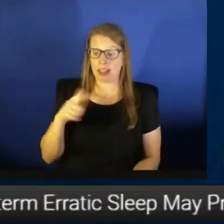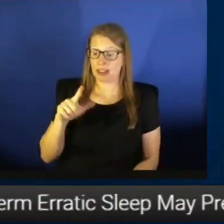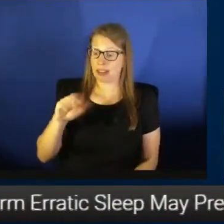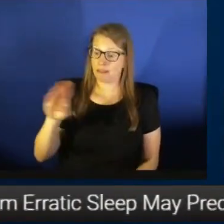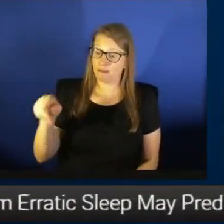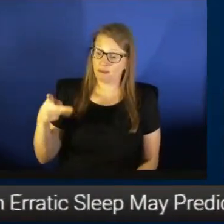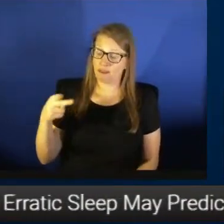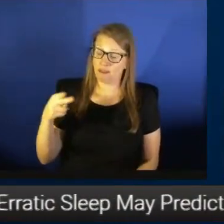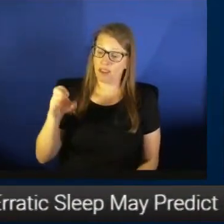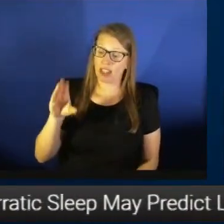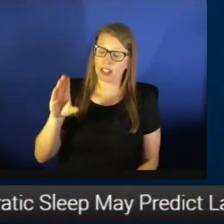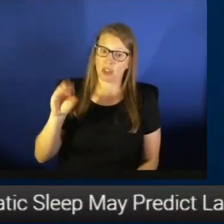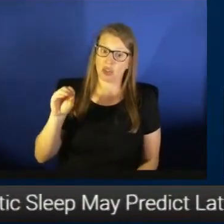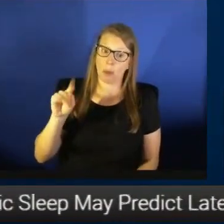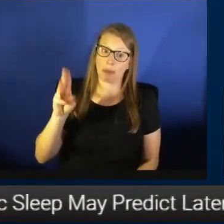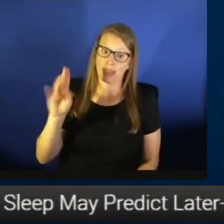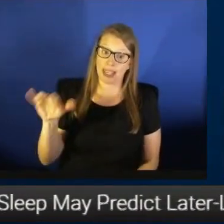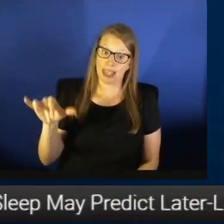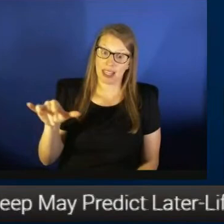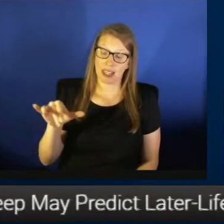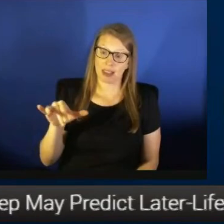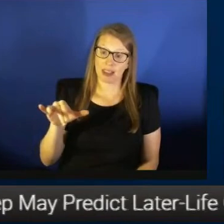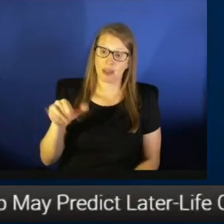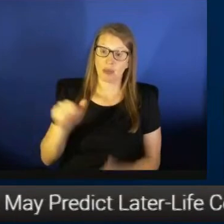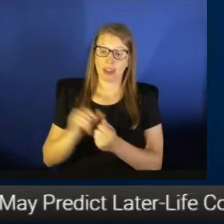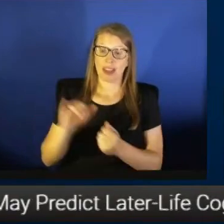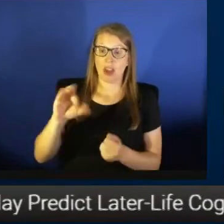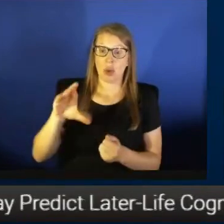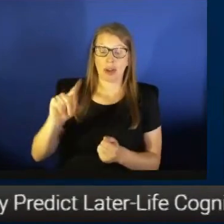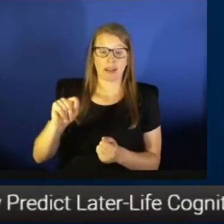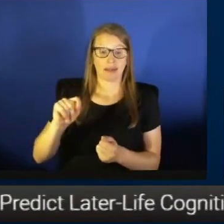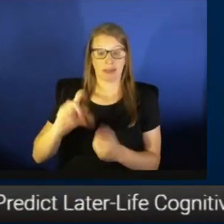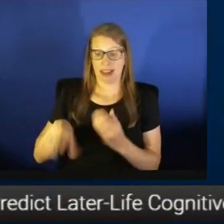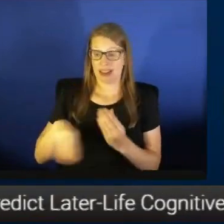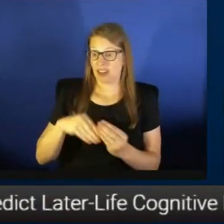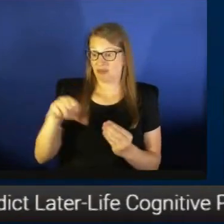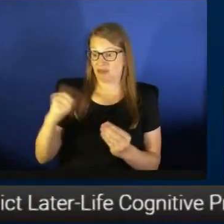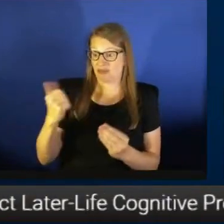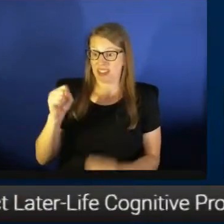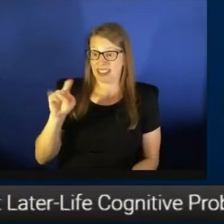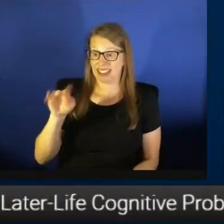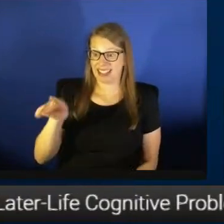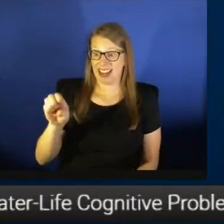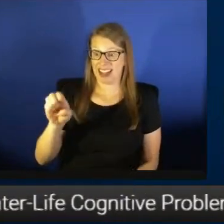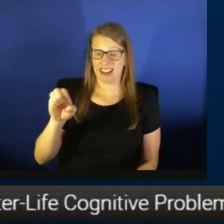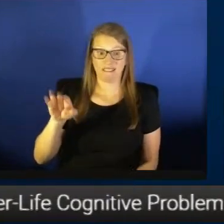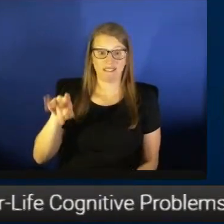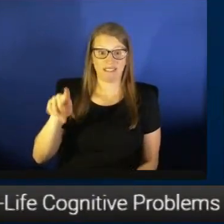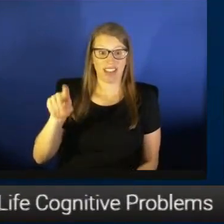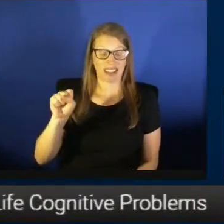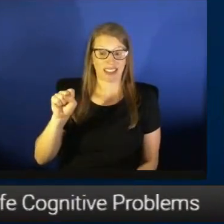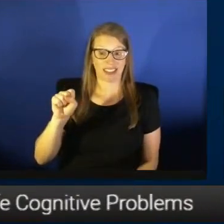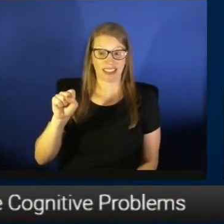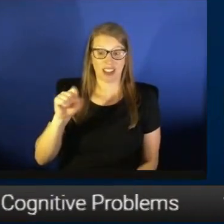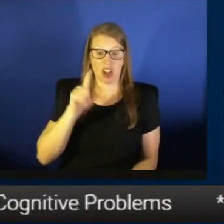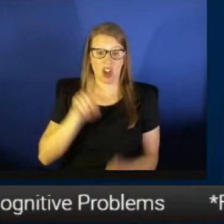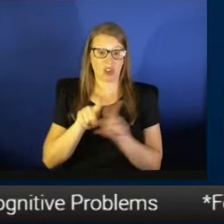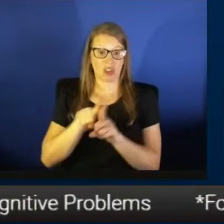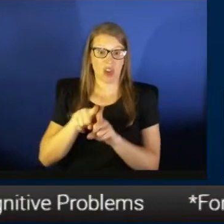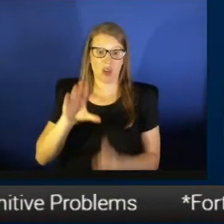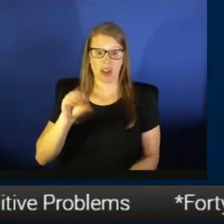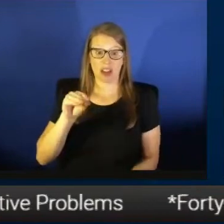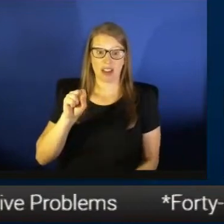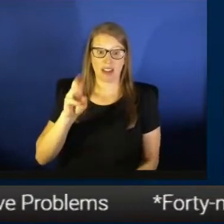with IORT, in that essentially there are no additional side effects. You get the best cosmetic outcome, as well as a fantastic